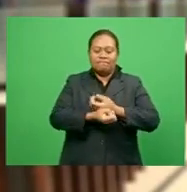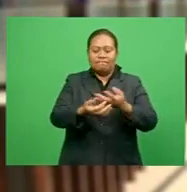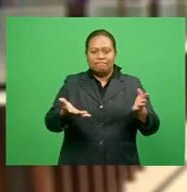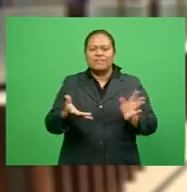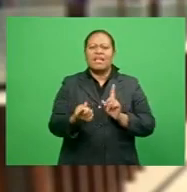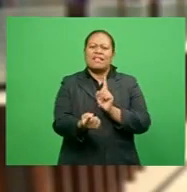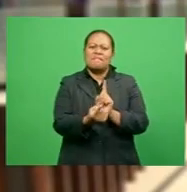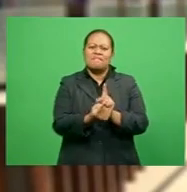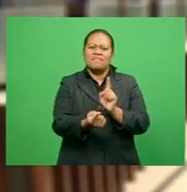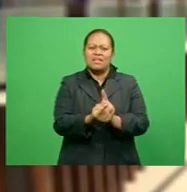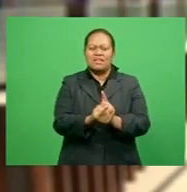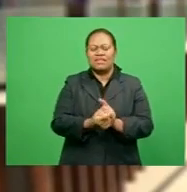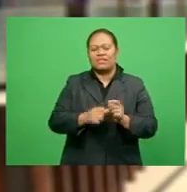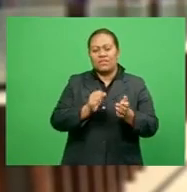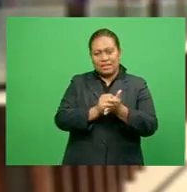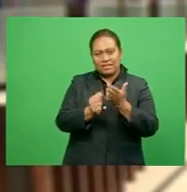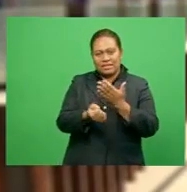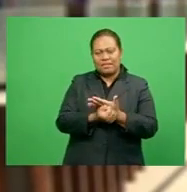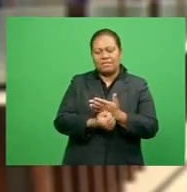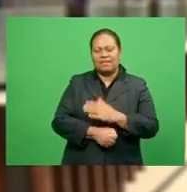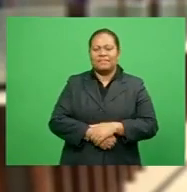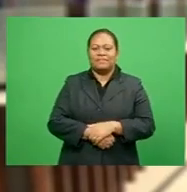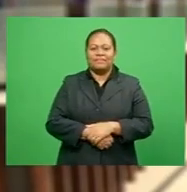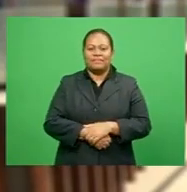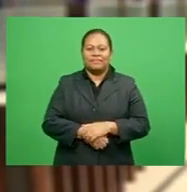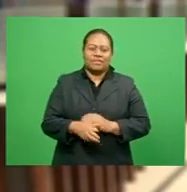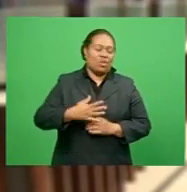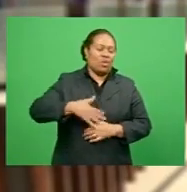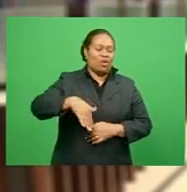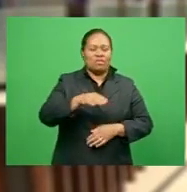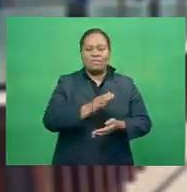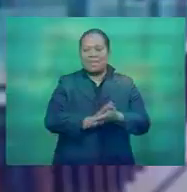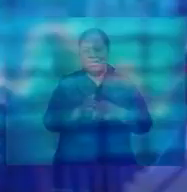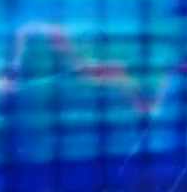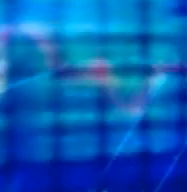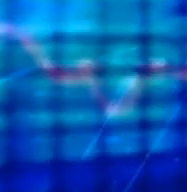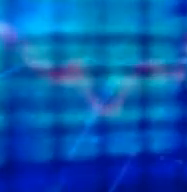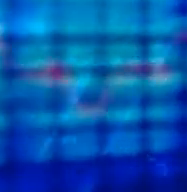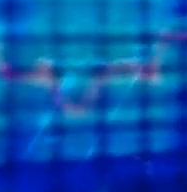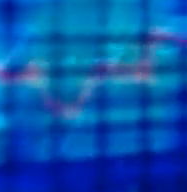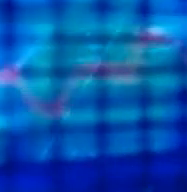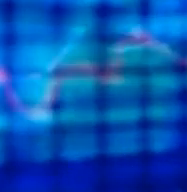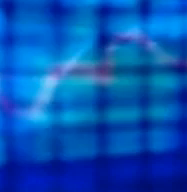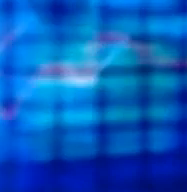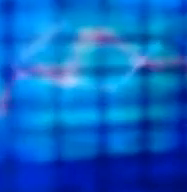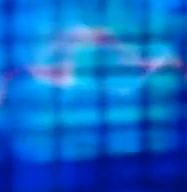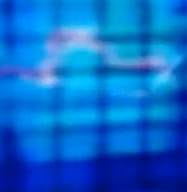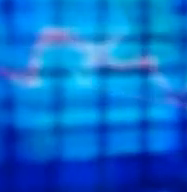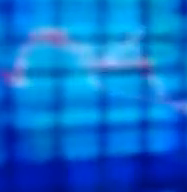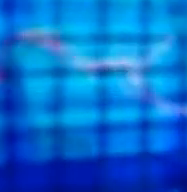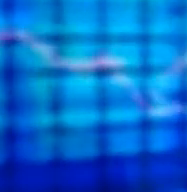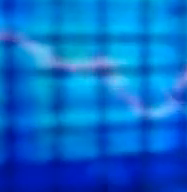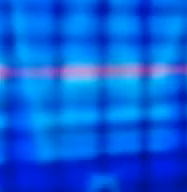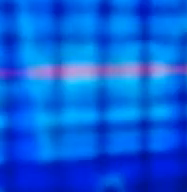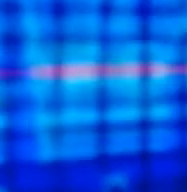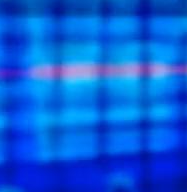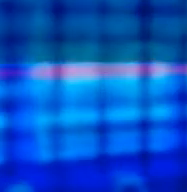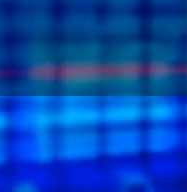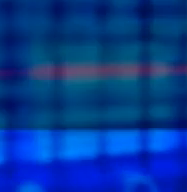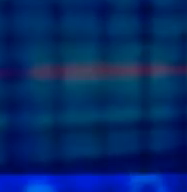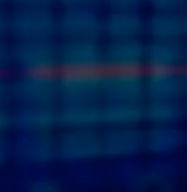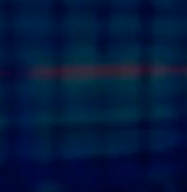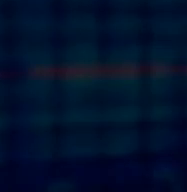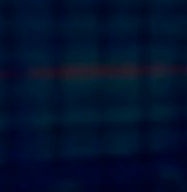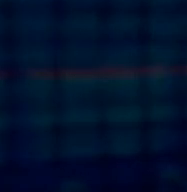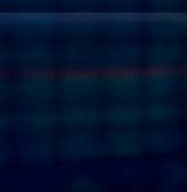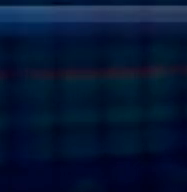of their September meetings. That's a wrap from HFC Bank. Vinaka. Looking at today's local exchange